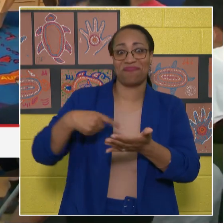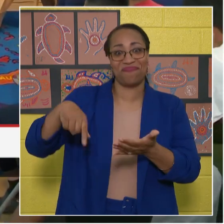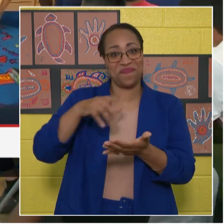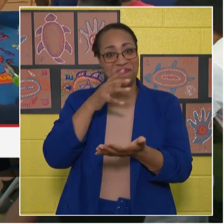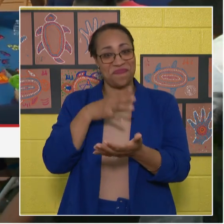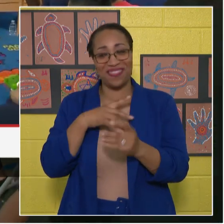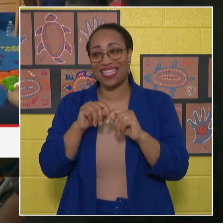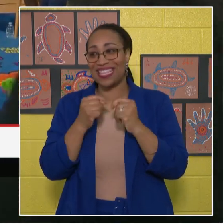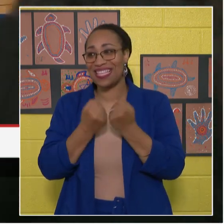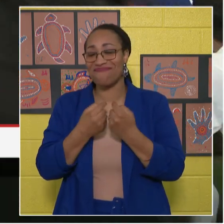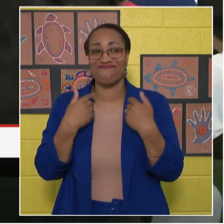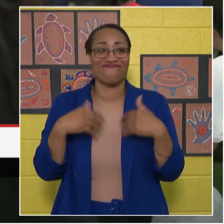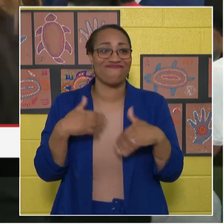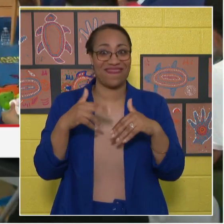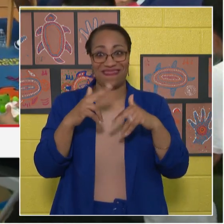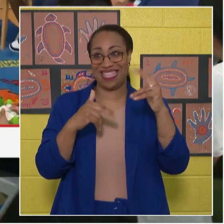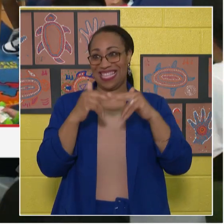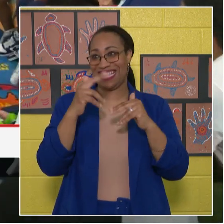front.